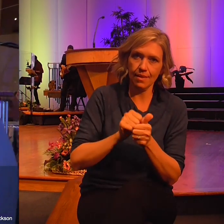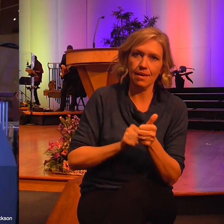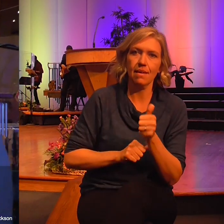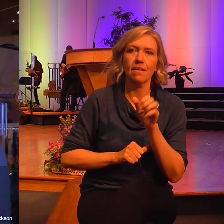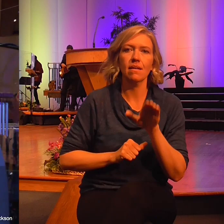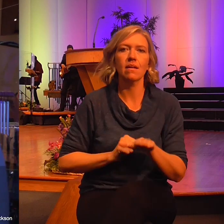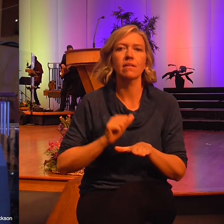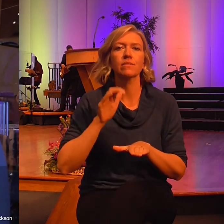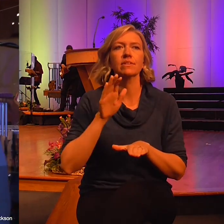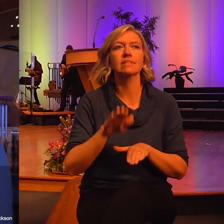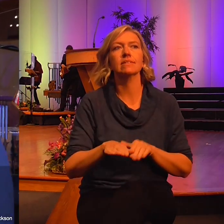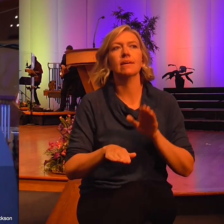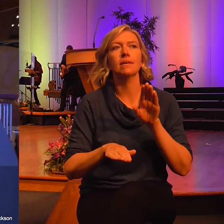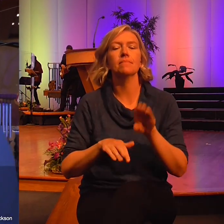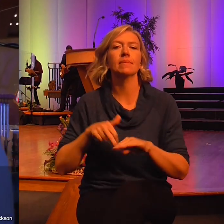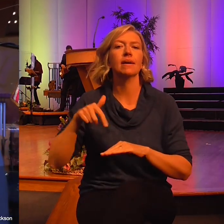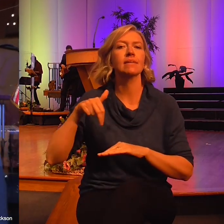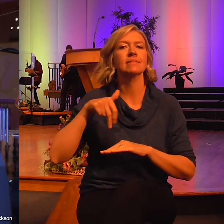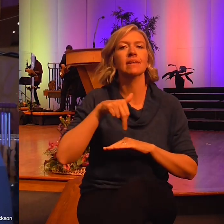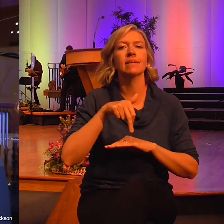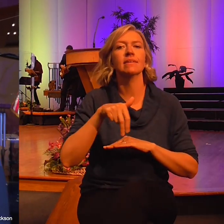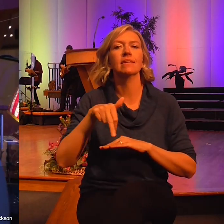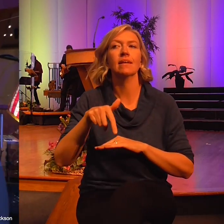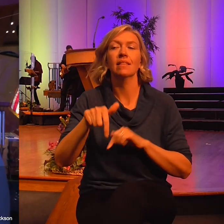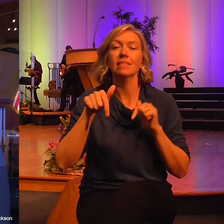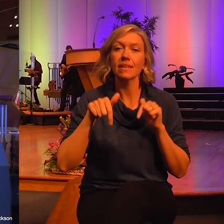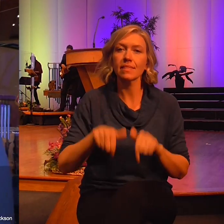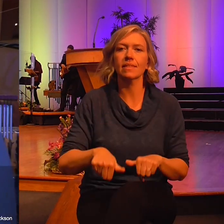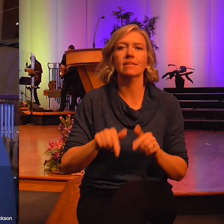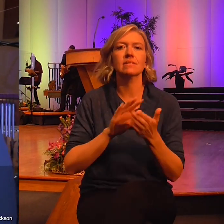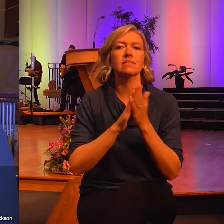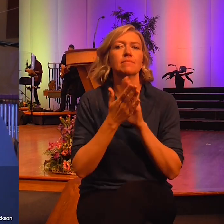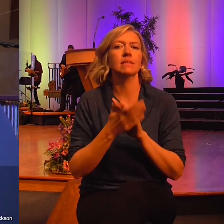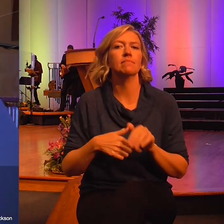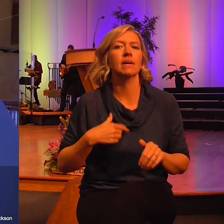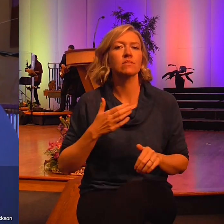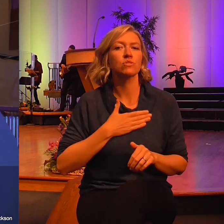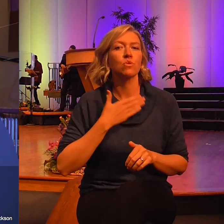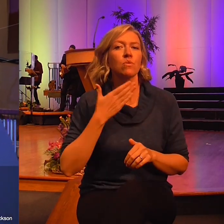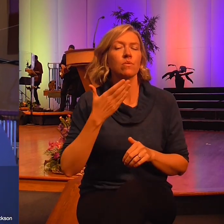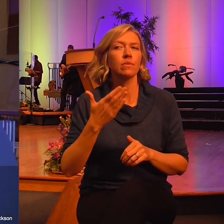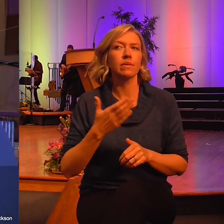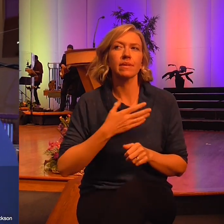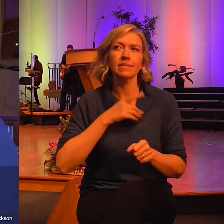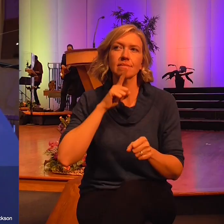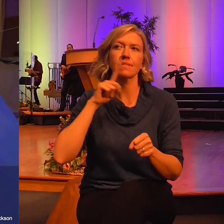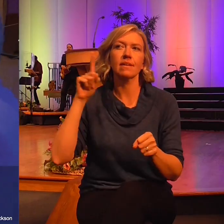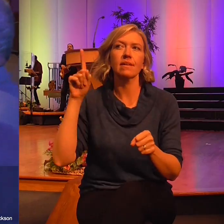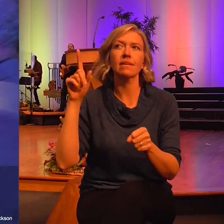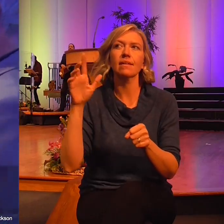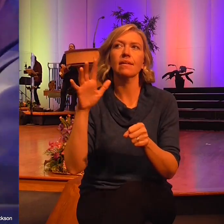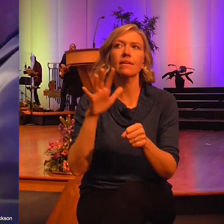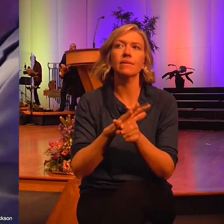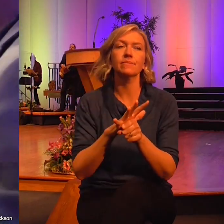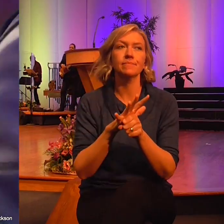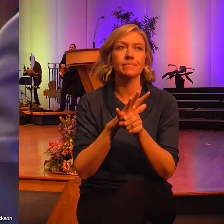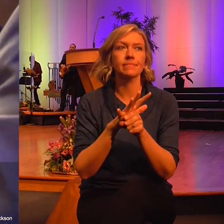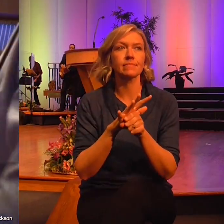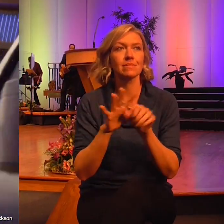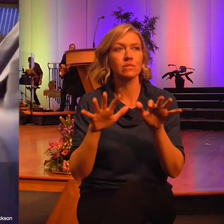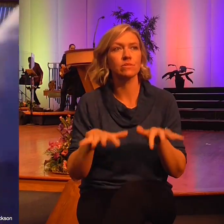With every step I take, let this be my joyous